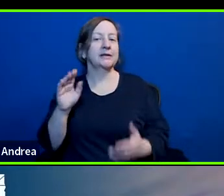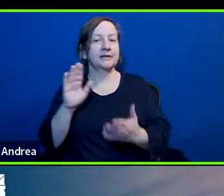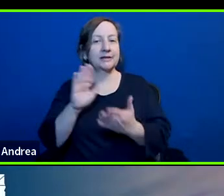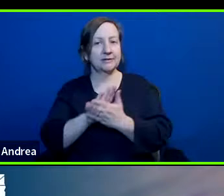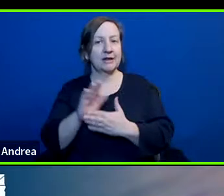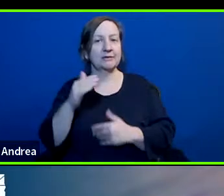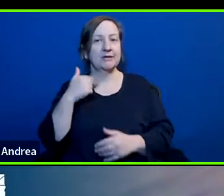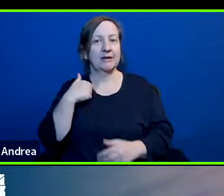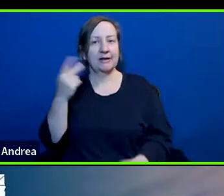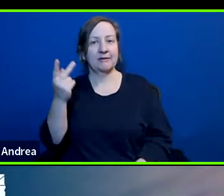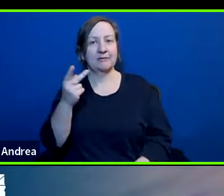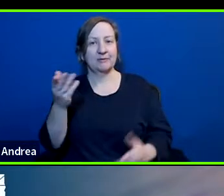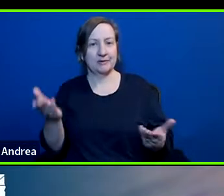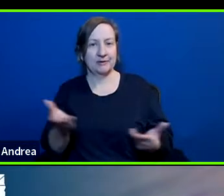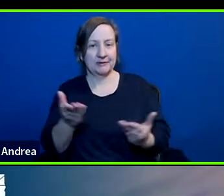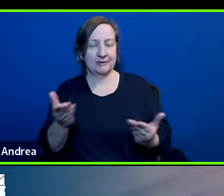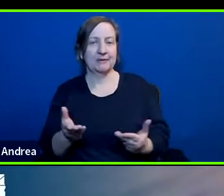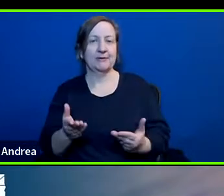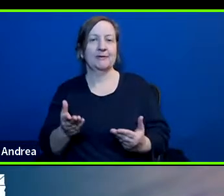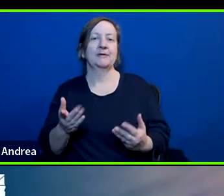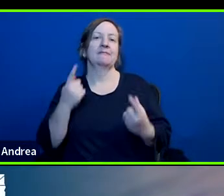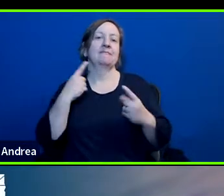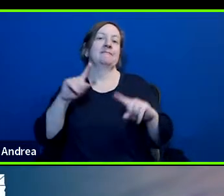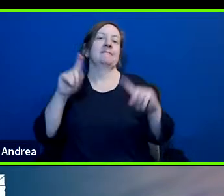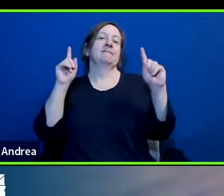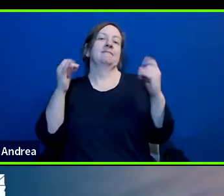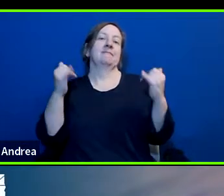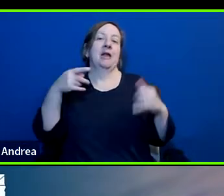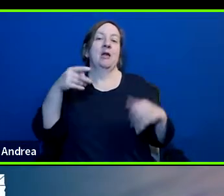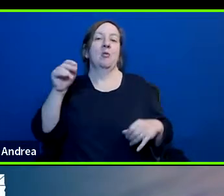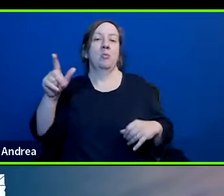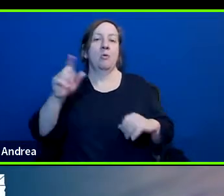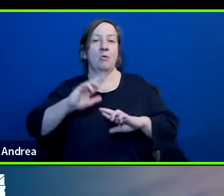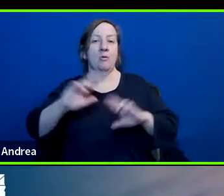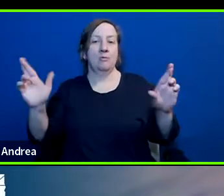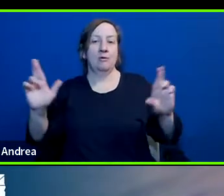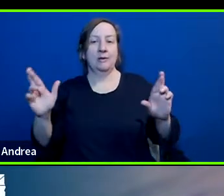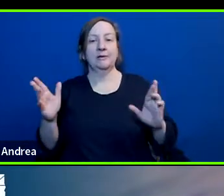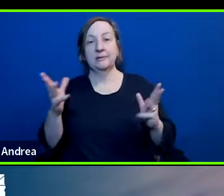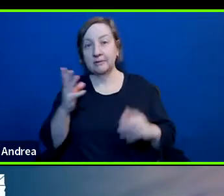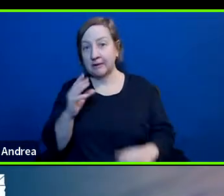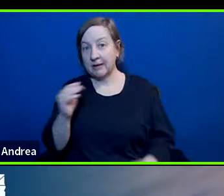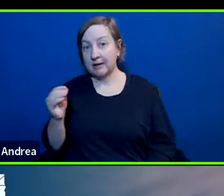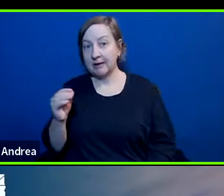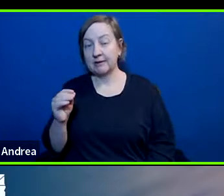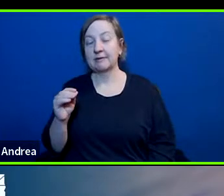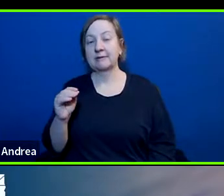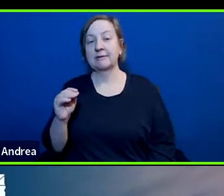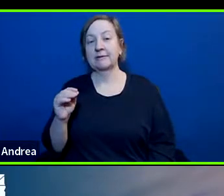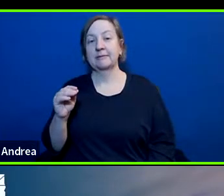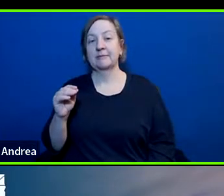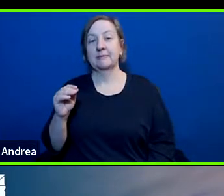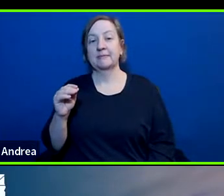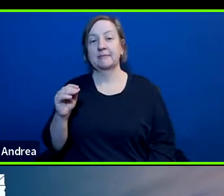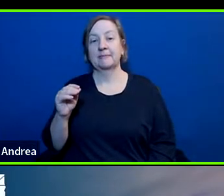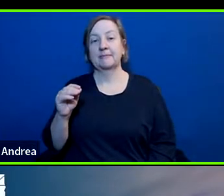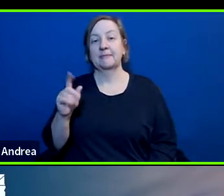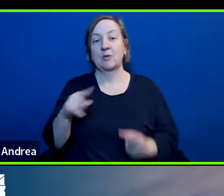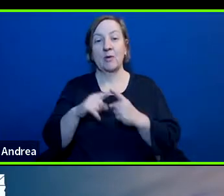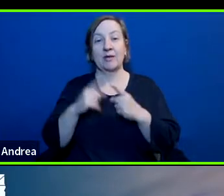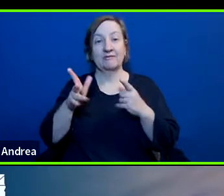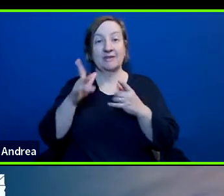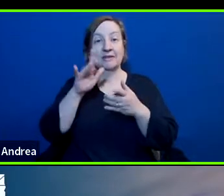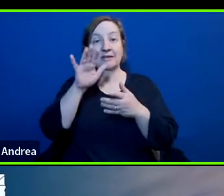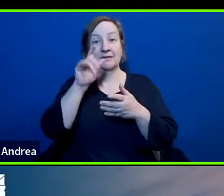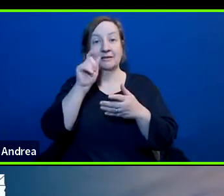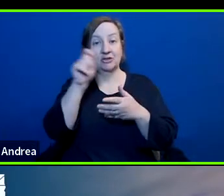you all here. All right, so the poll is up, and once you finish it,